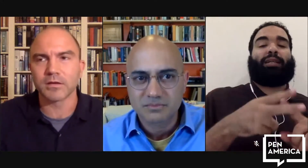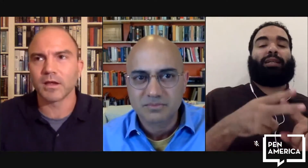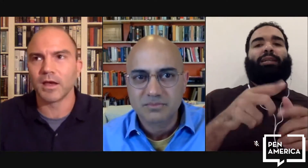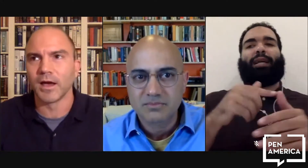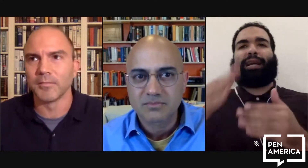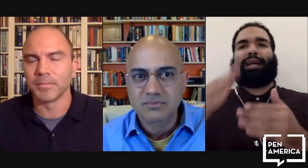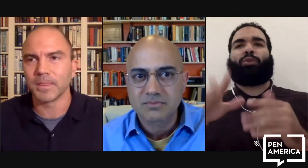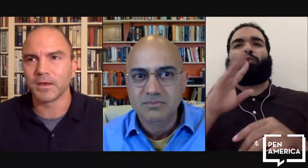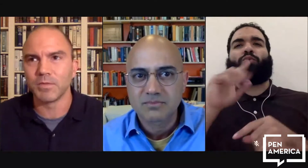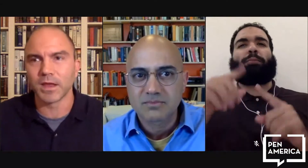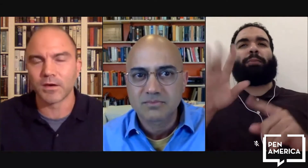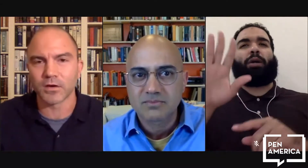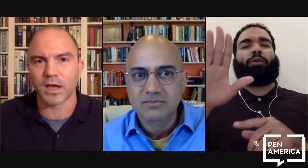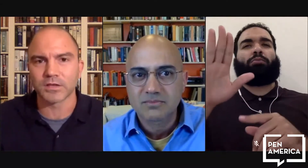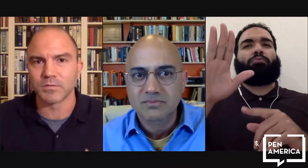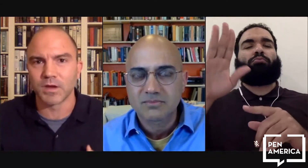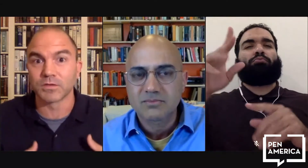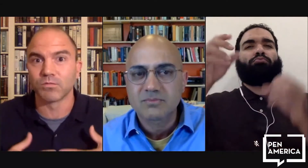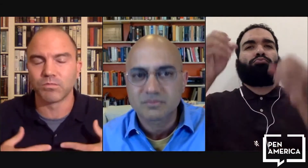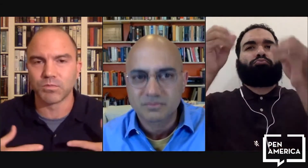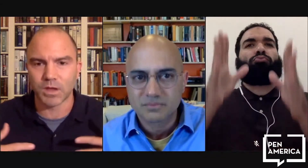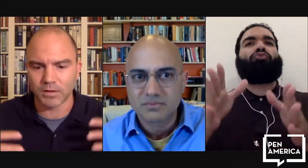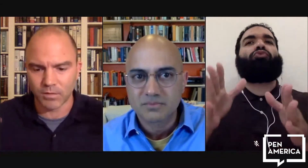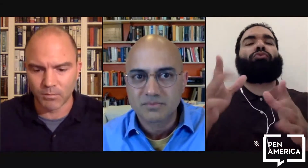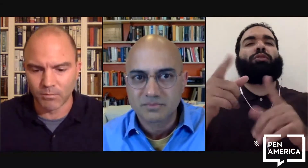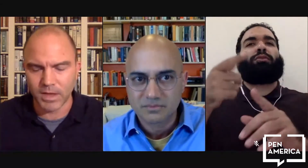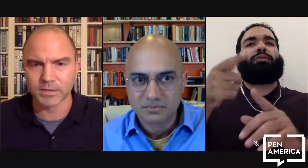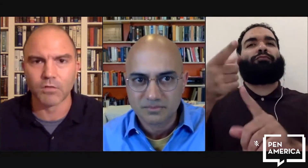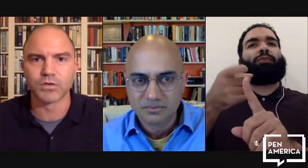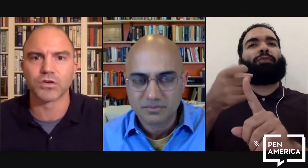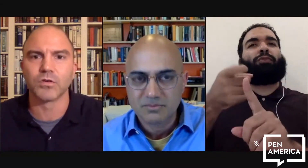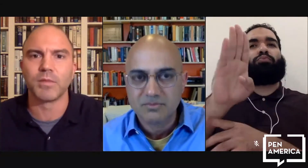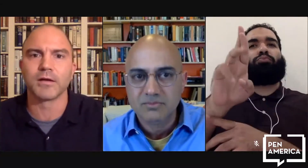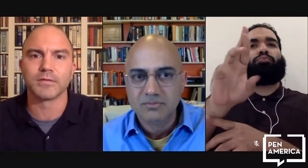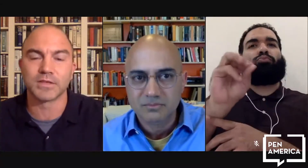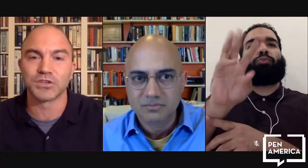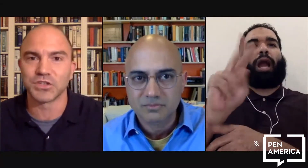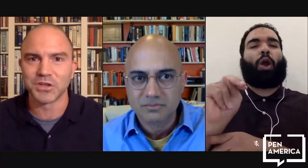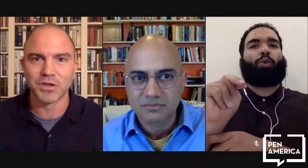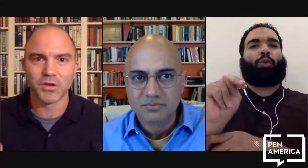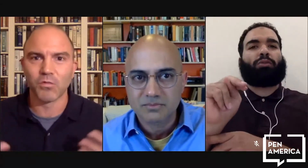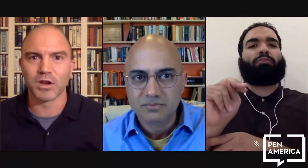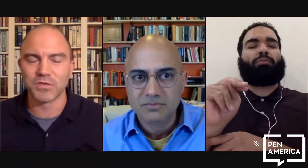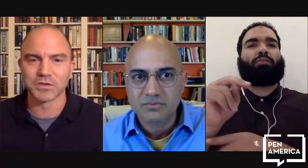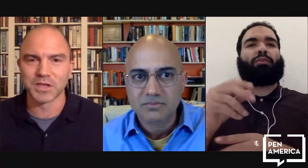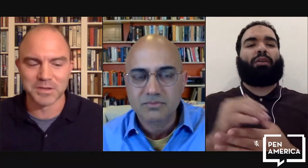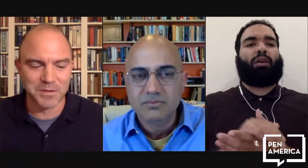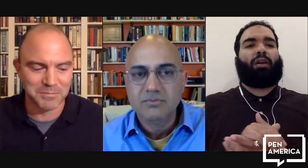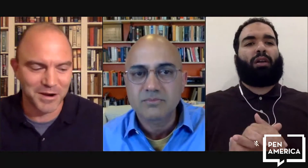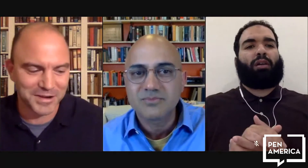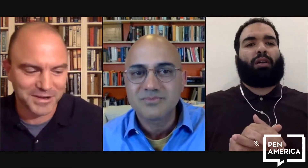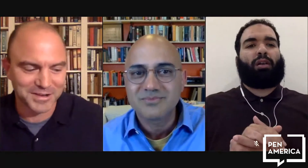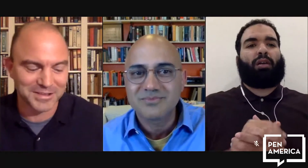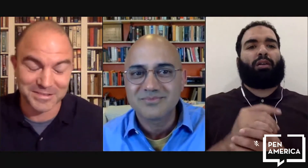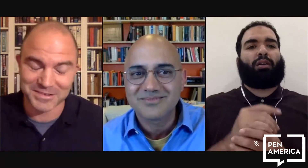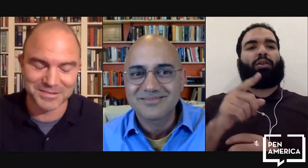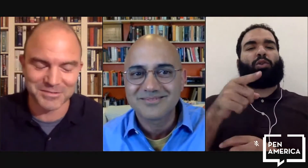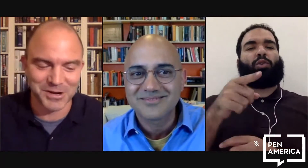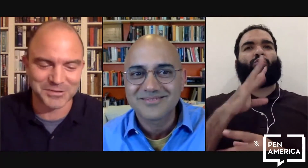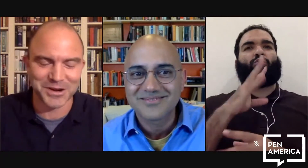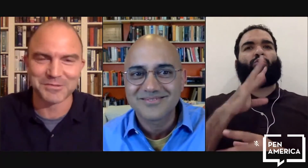Brown. You begin in her classroom. You have this kind of amazing overture about essentially what it feels like to be American